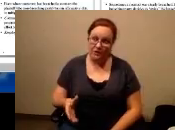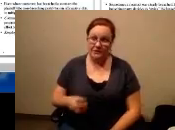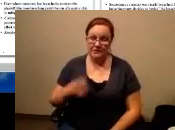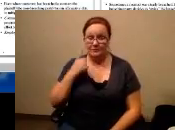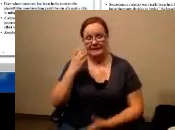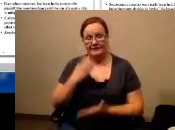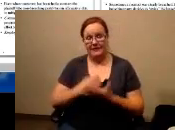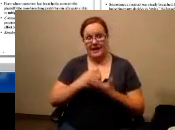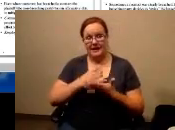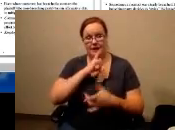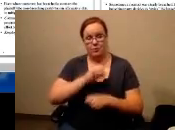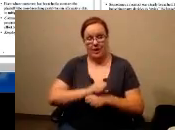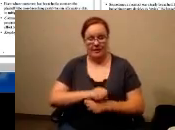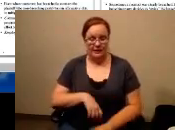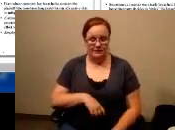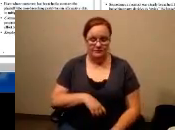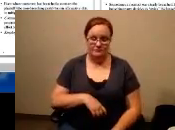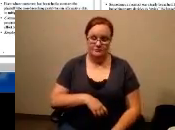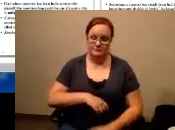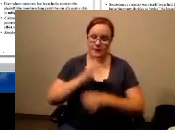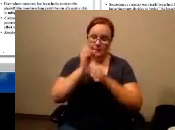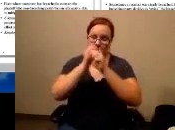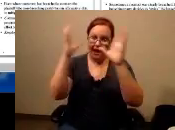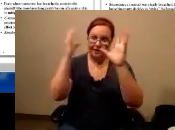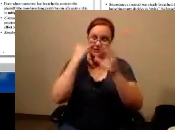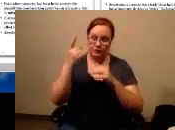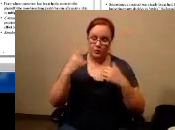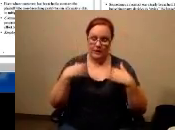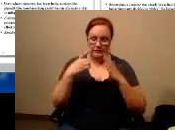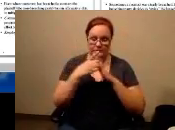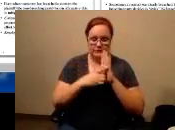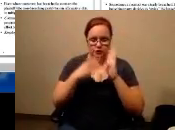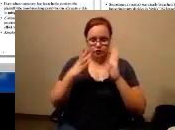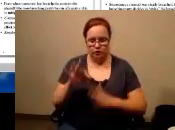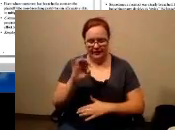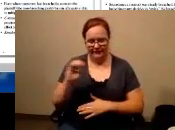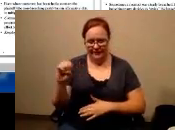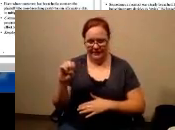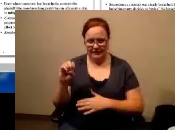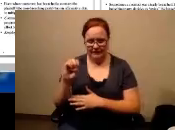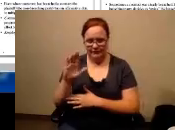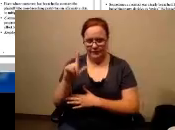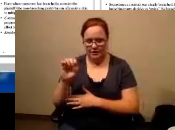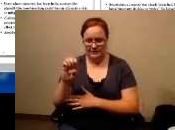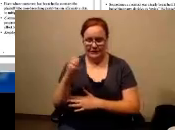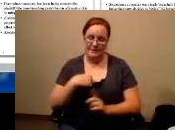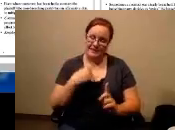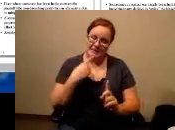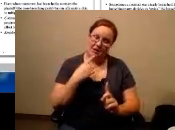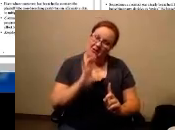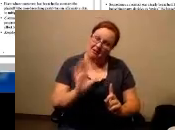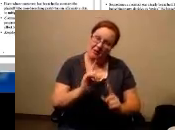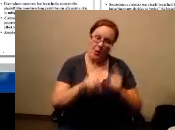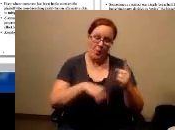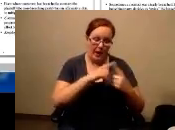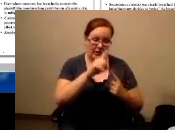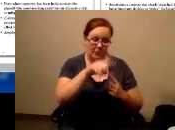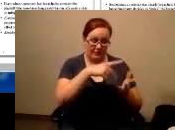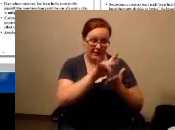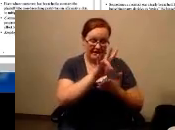economic reality. Imagine though, if we had an attorney fee clause, and I could say, if we win, you're going to have to pay 75 plus my attorney